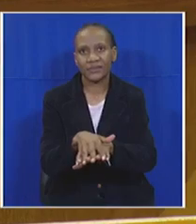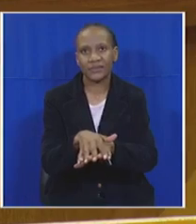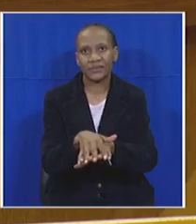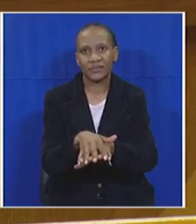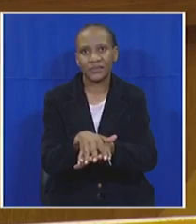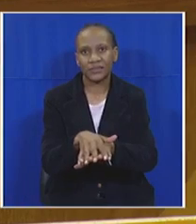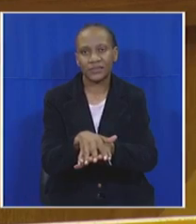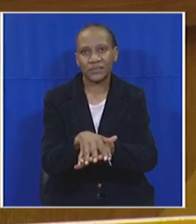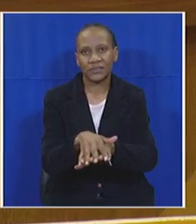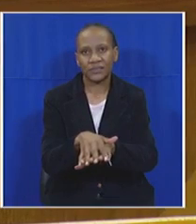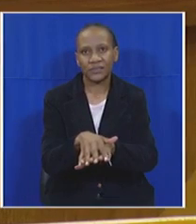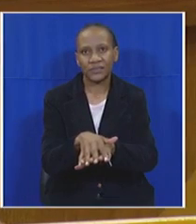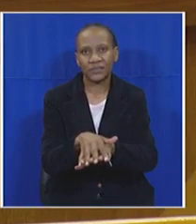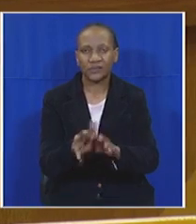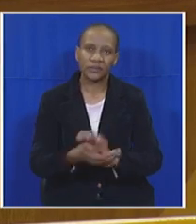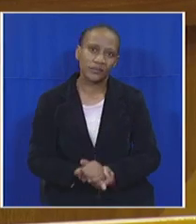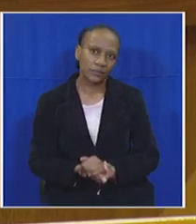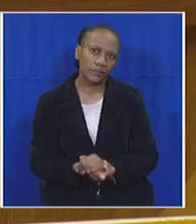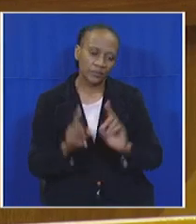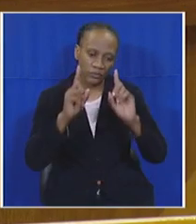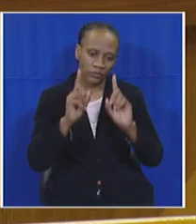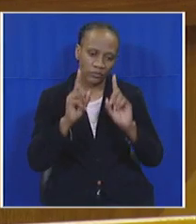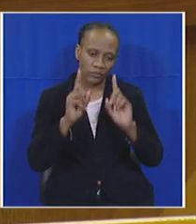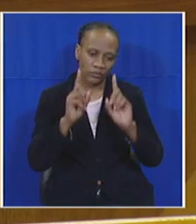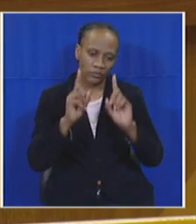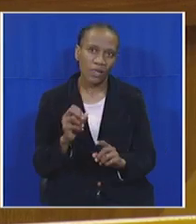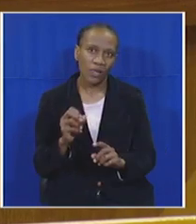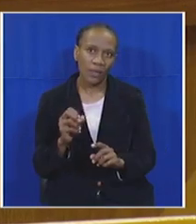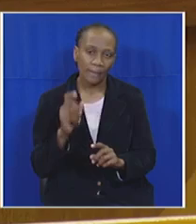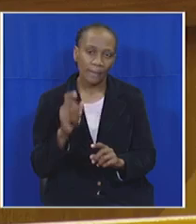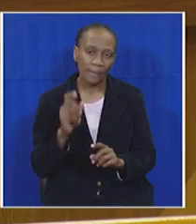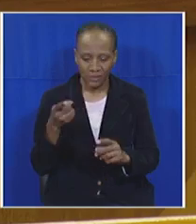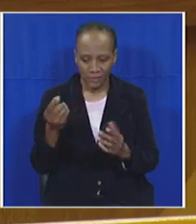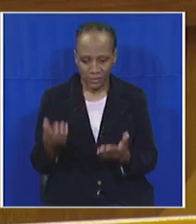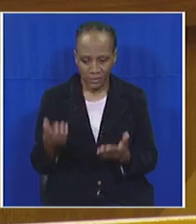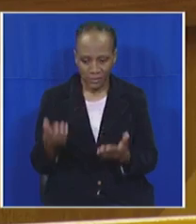Fail as local government, in particular, in failing to carry out its